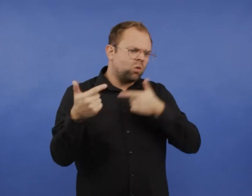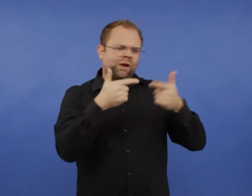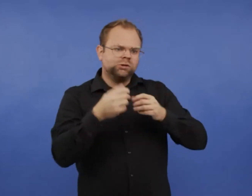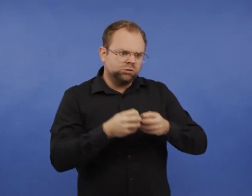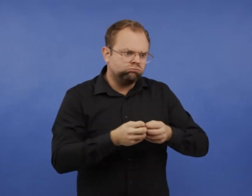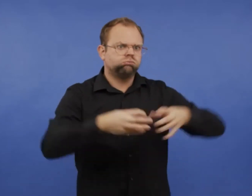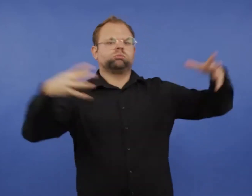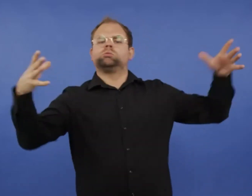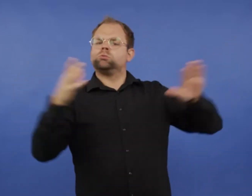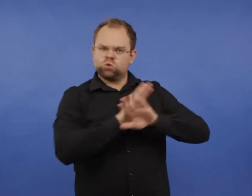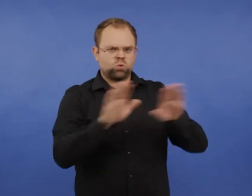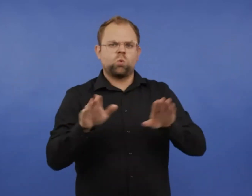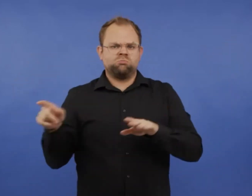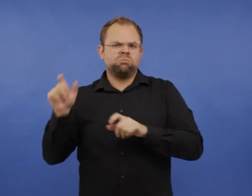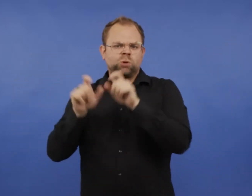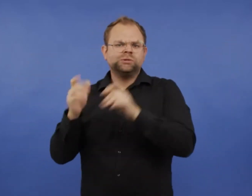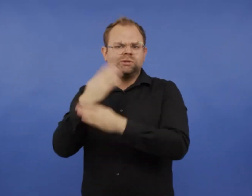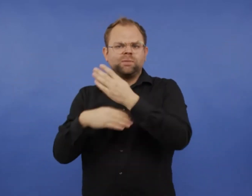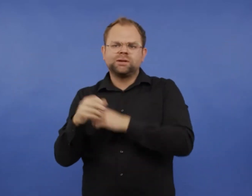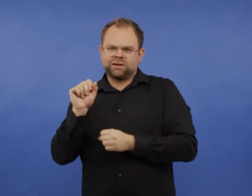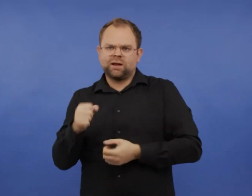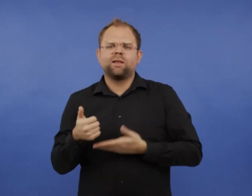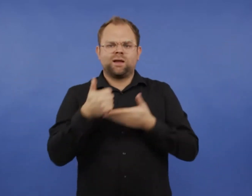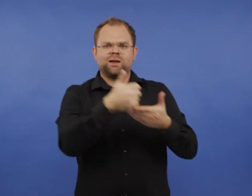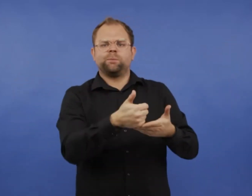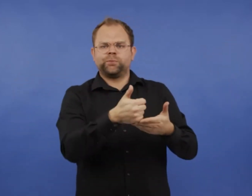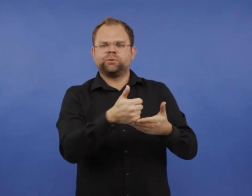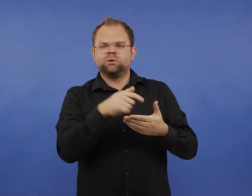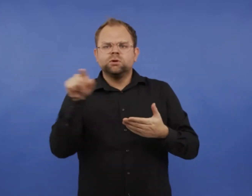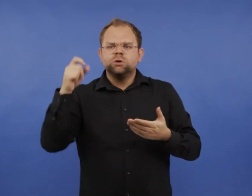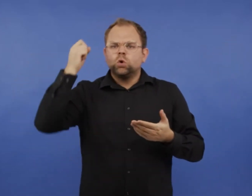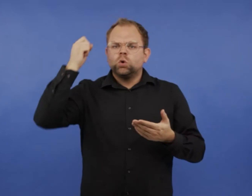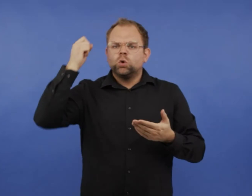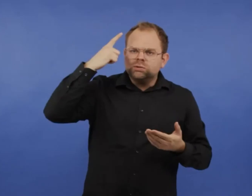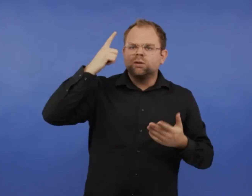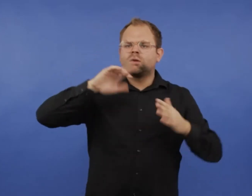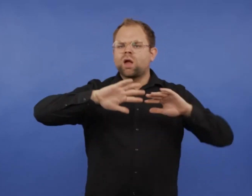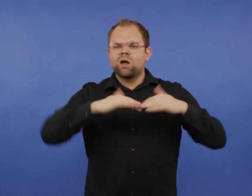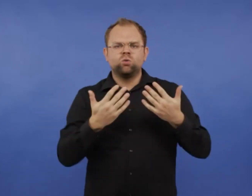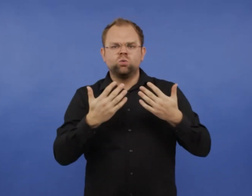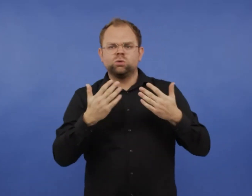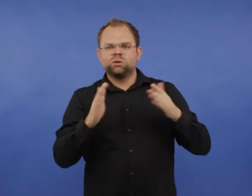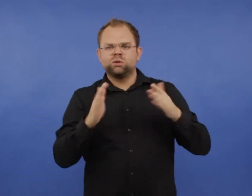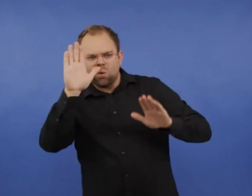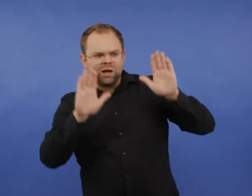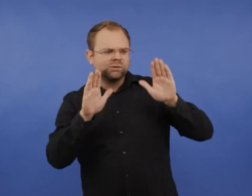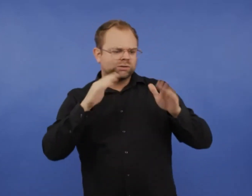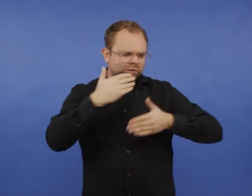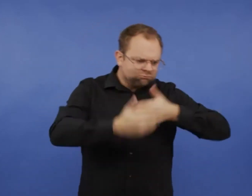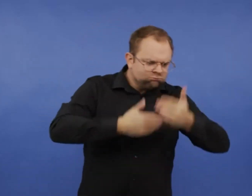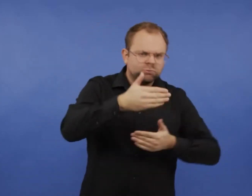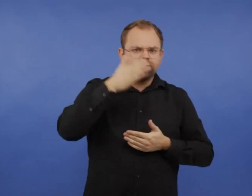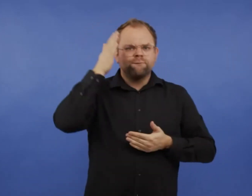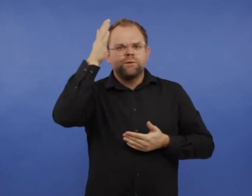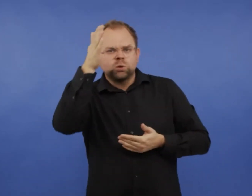let's spend a few minutes, a few hours, and think about a few very concrete action points each